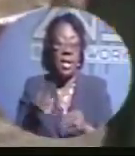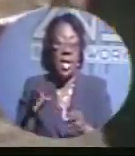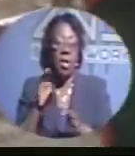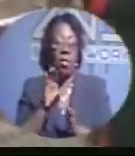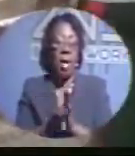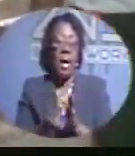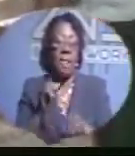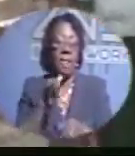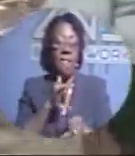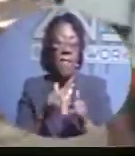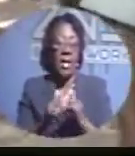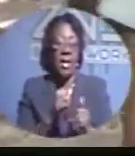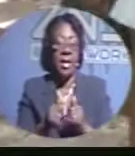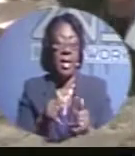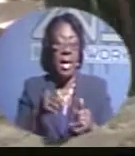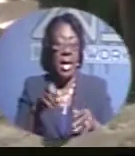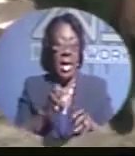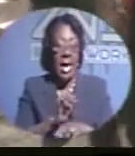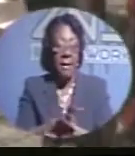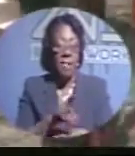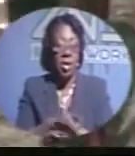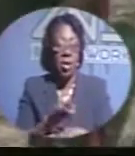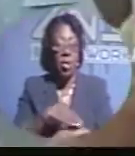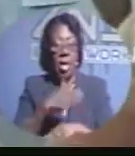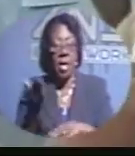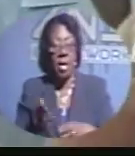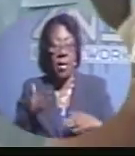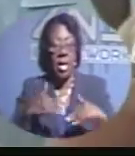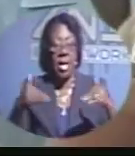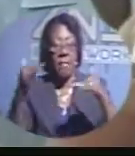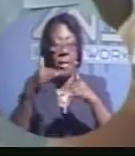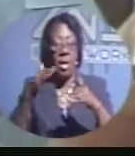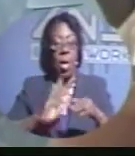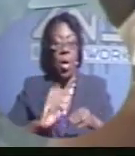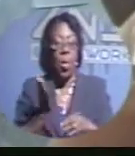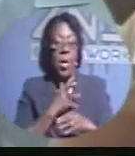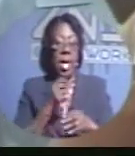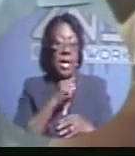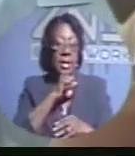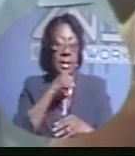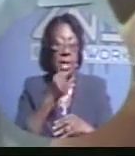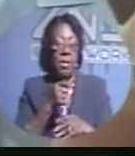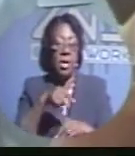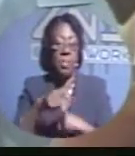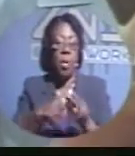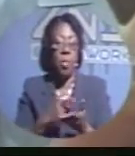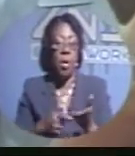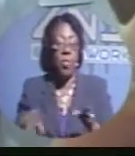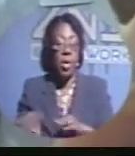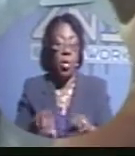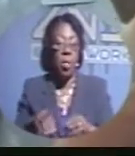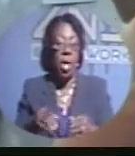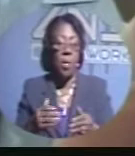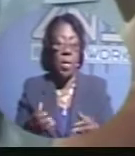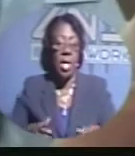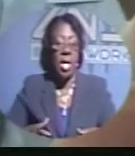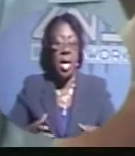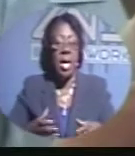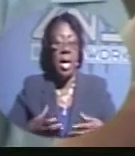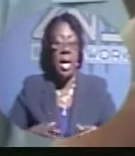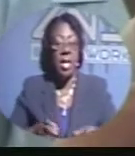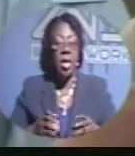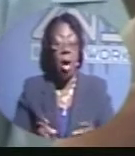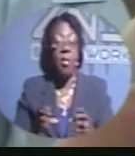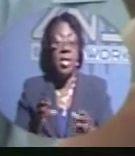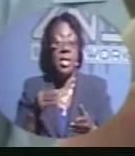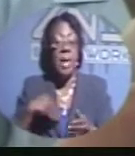another level. This will show that we are serious about what we do. We encourage members of the public to get involved and to help us,